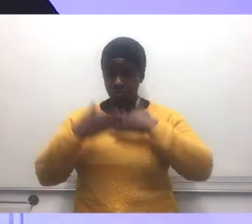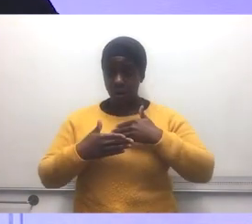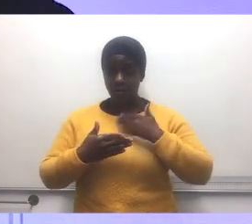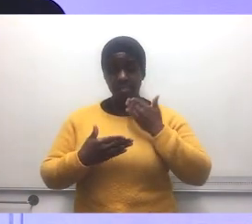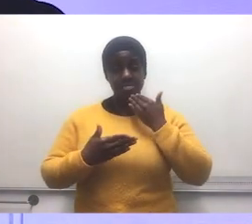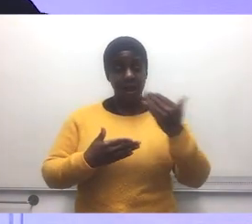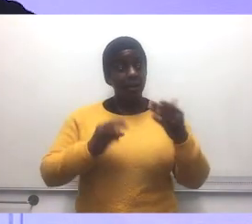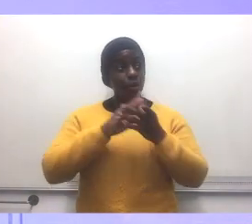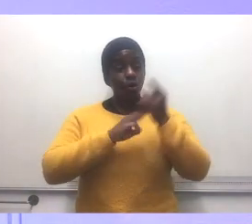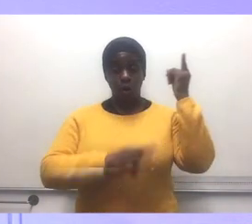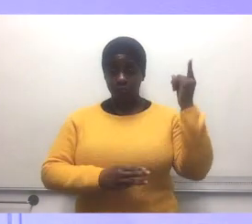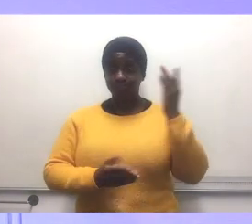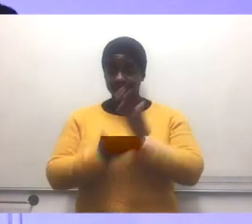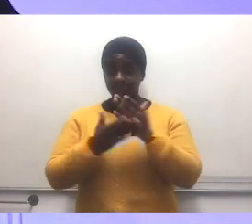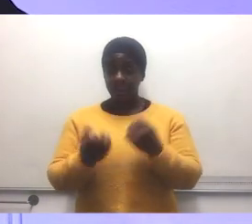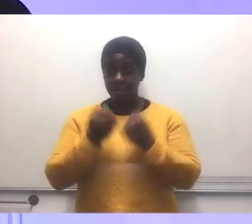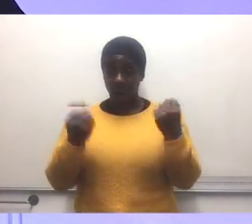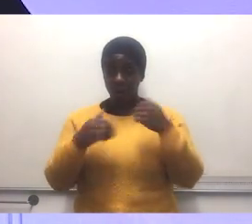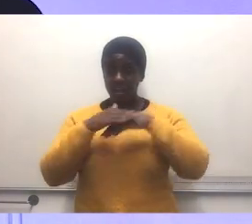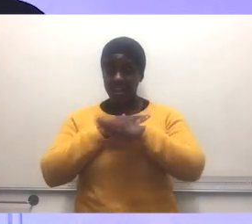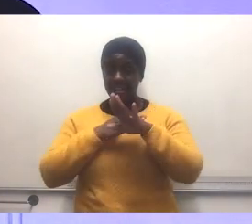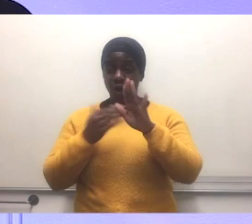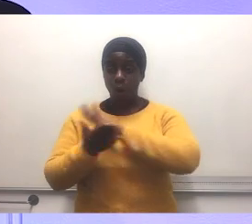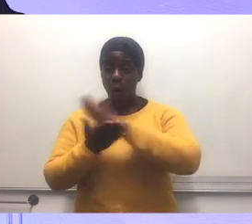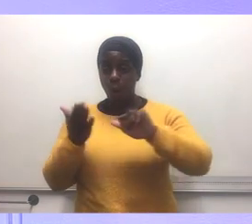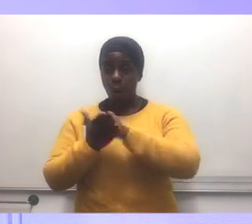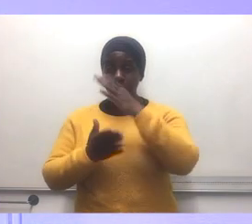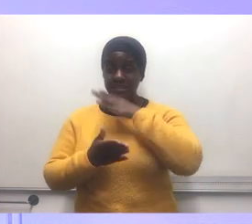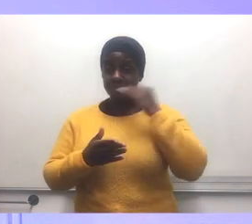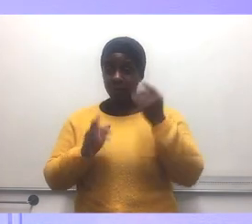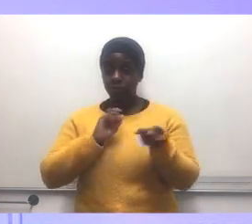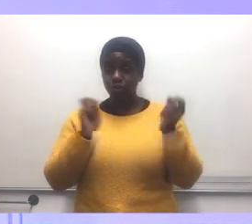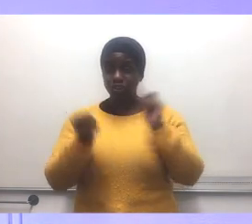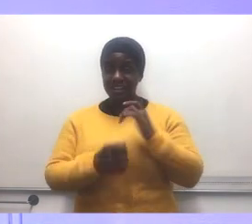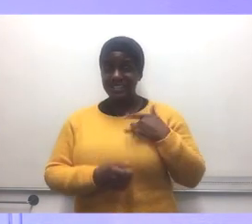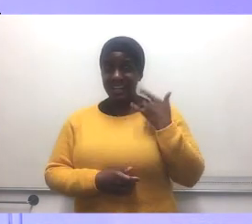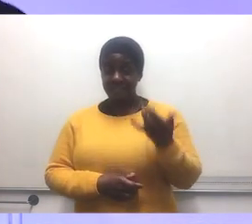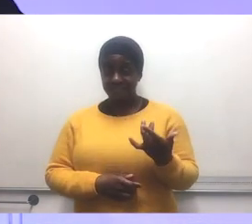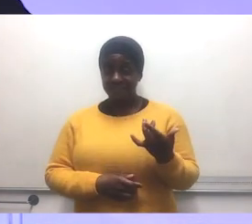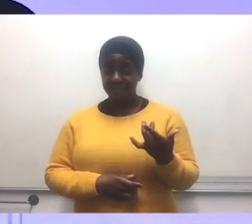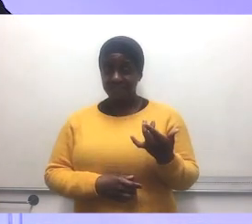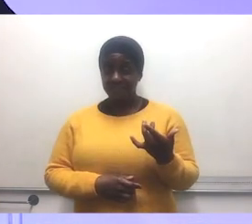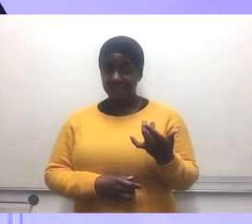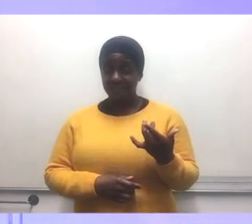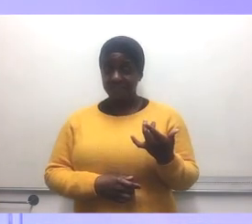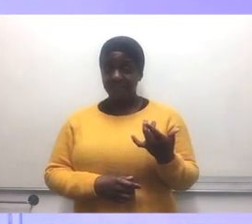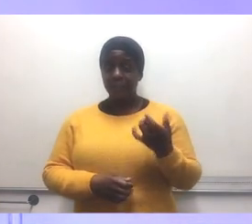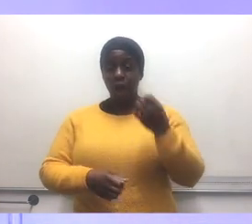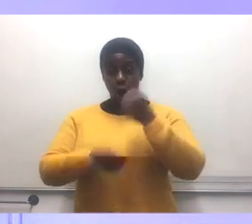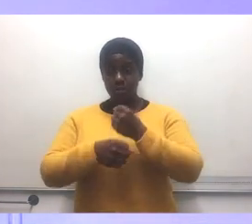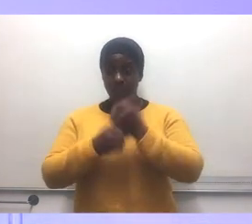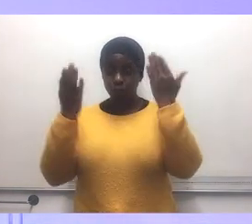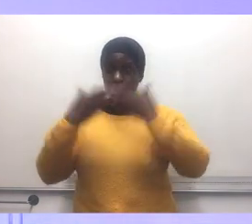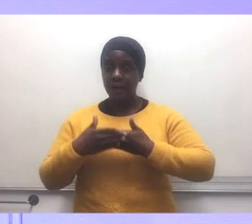God that there is power in the Holy Spirit to change life. The gospel